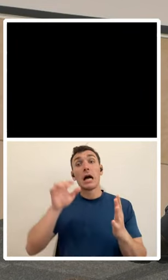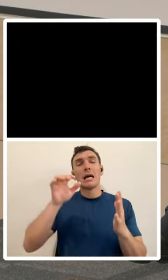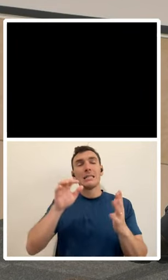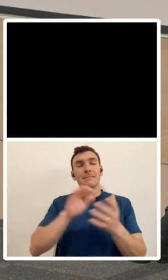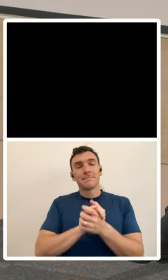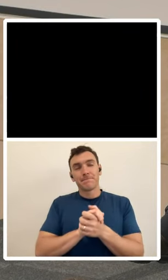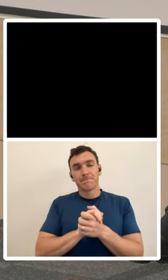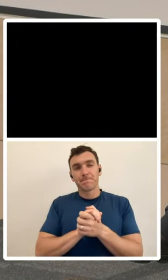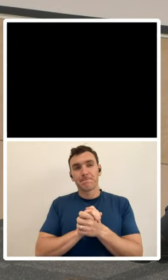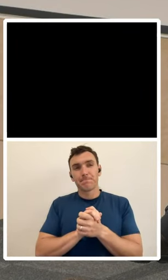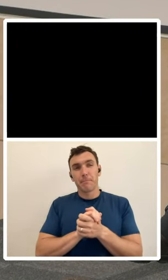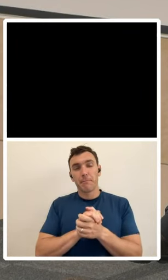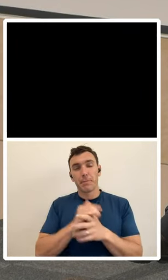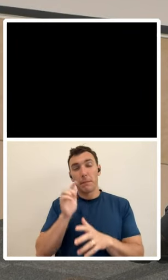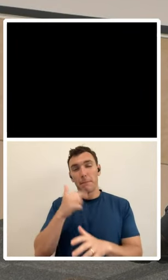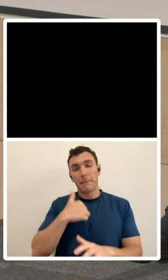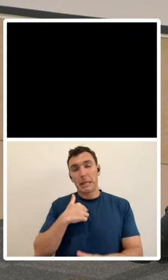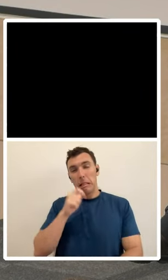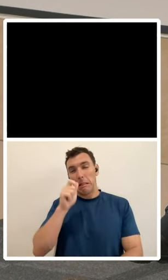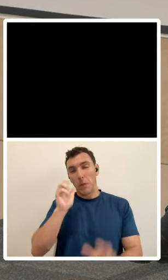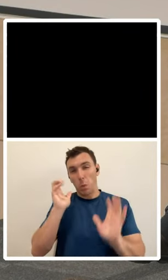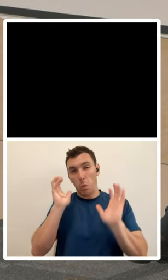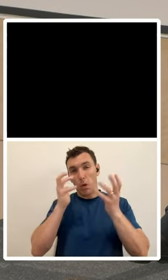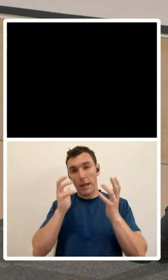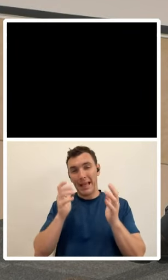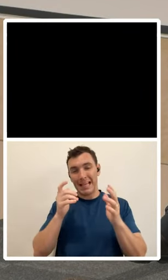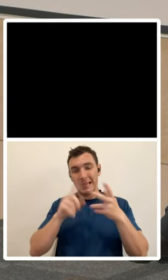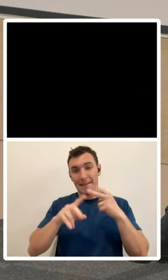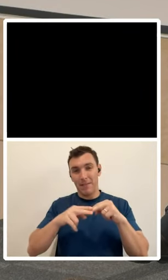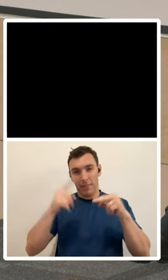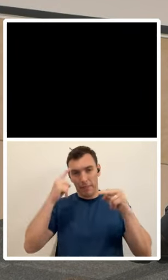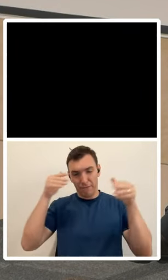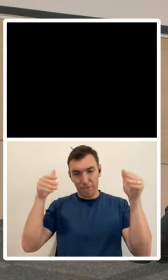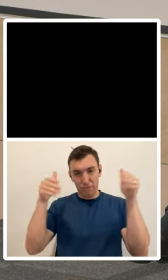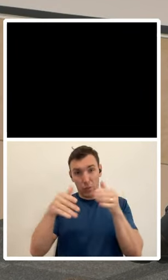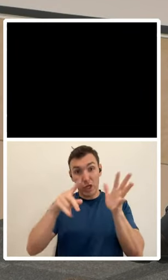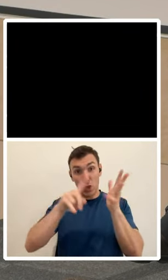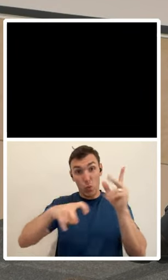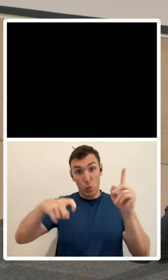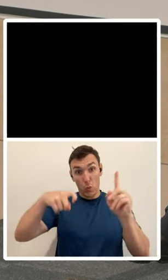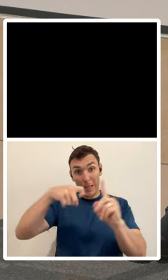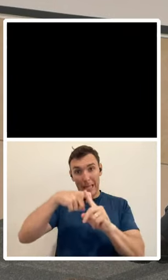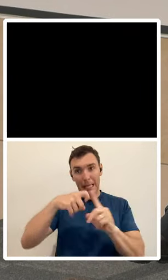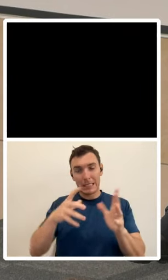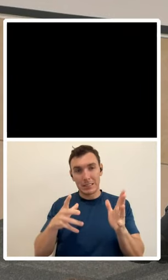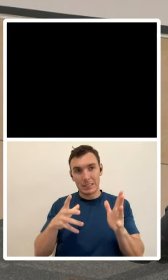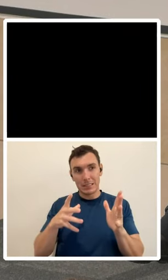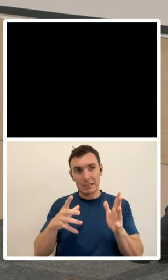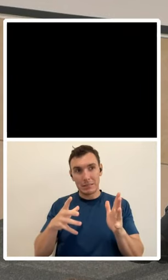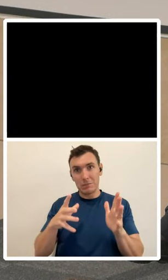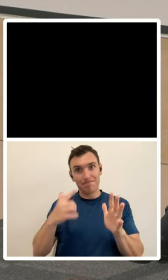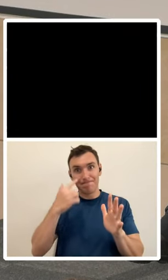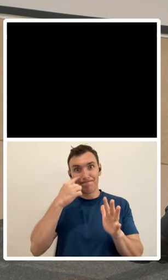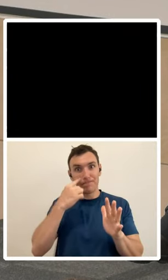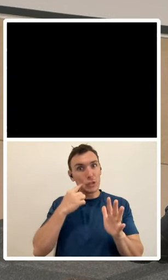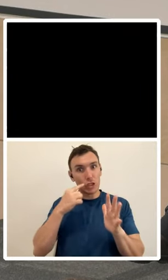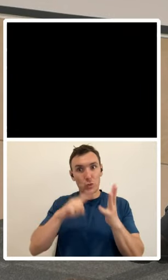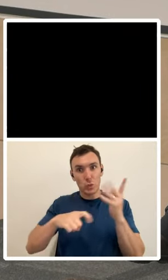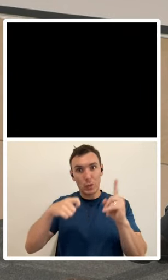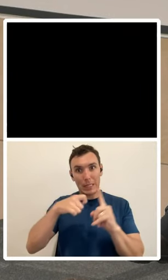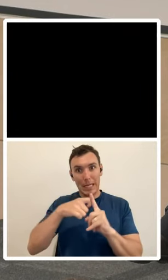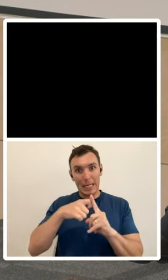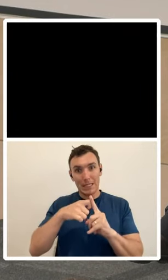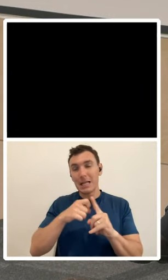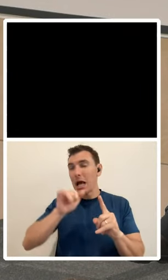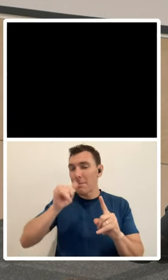focus excessively on this is a UK-specific problem because this is happening everywhere. Okay, what has happened in the last few years in the UK is maybe particularly bad